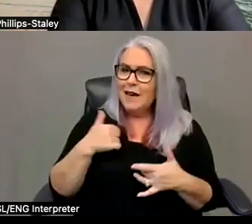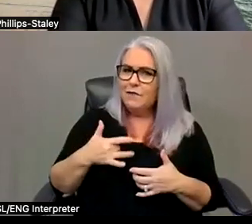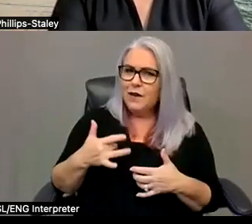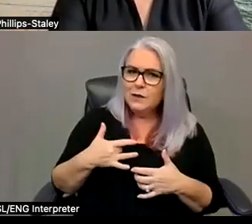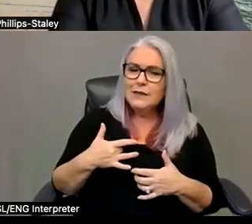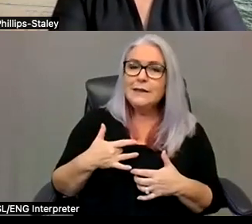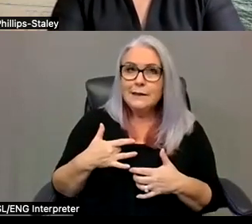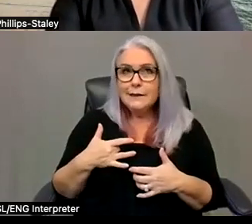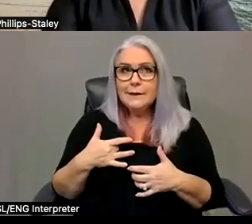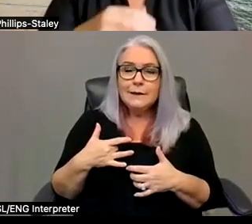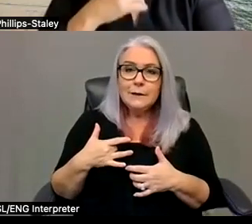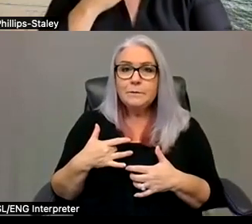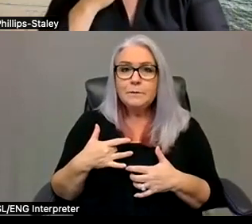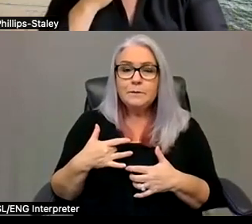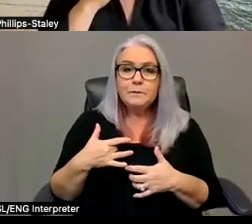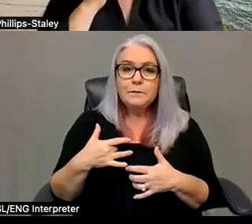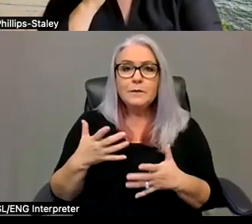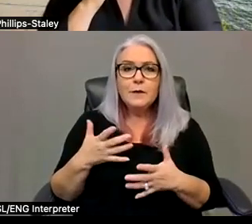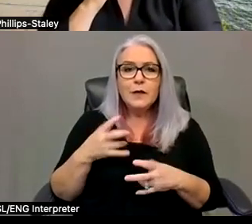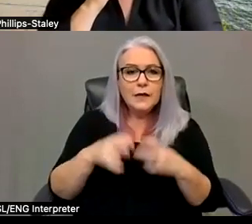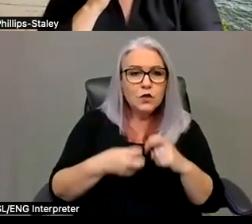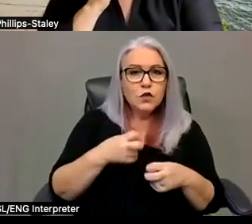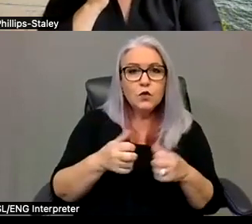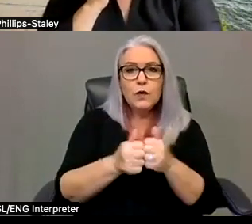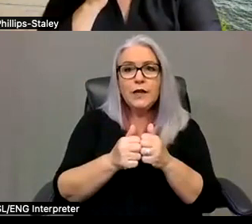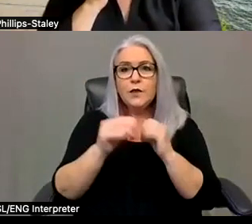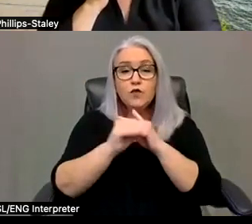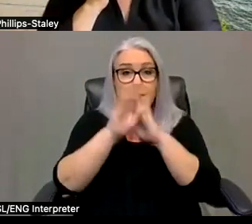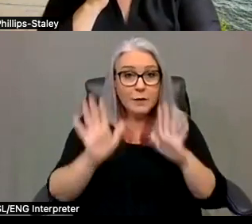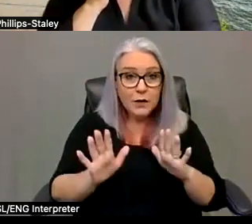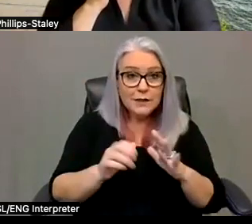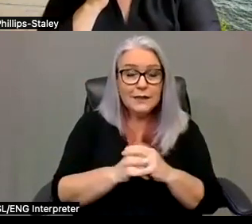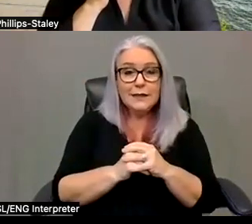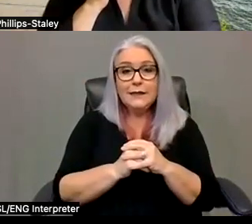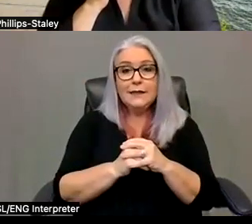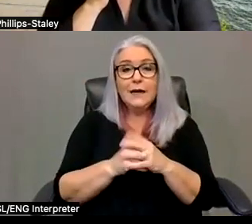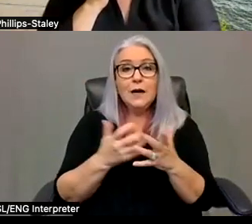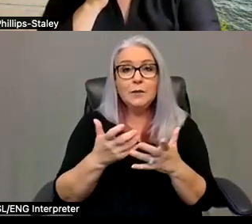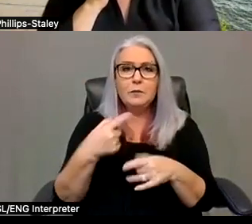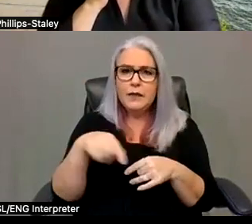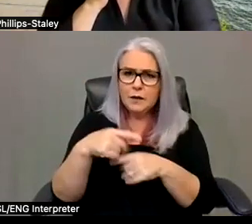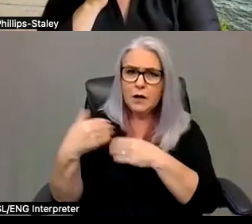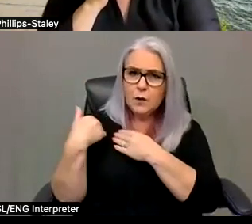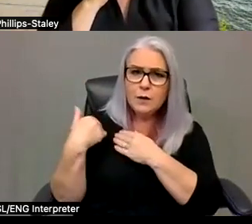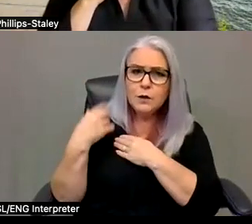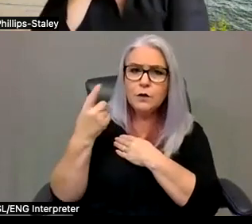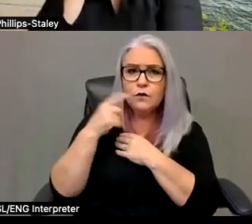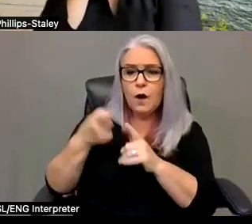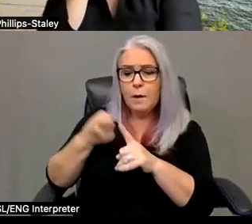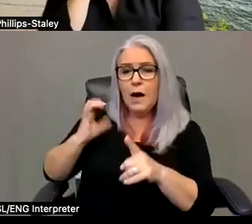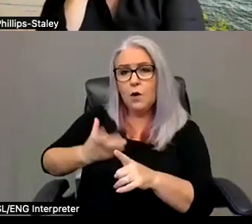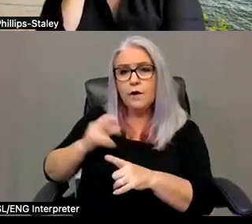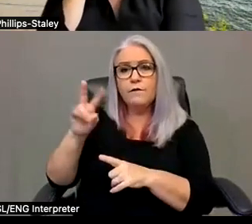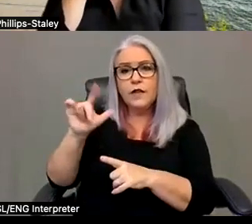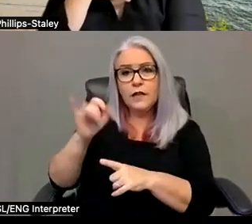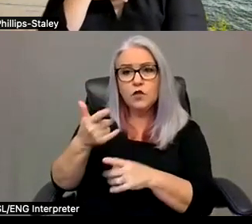there was an issue with transparency, an issue with accountability from our village leadership. And